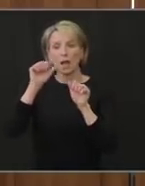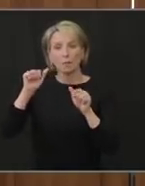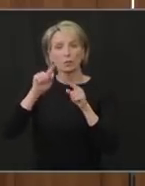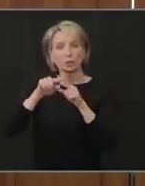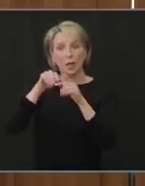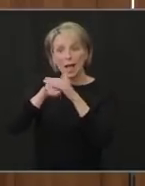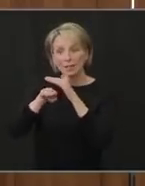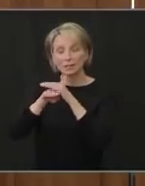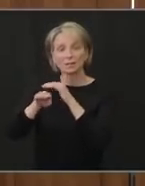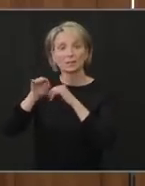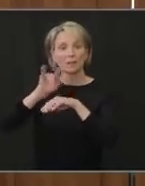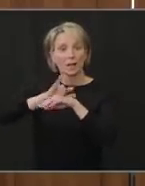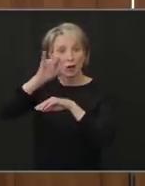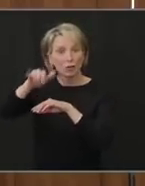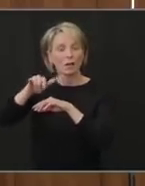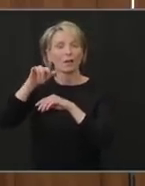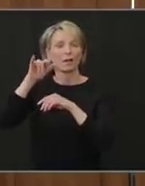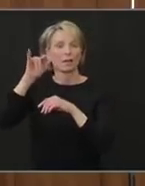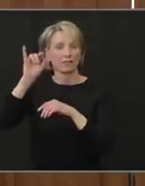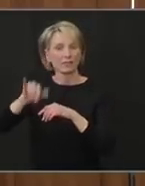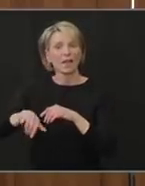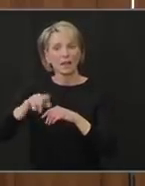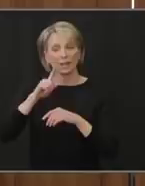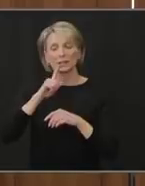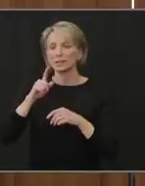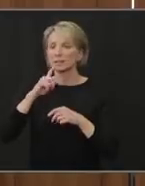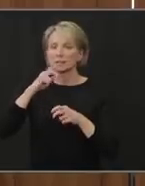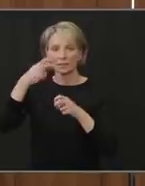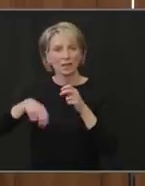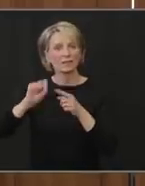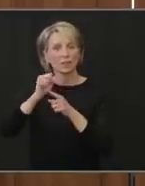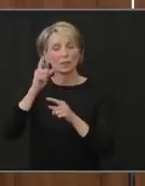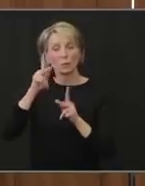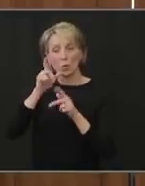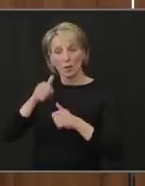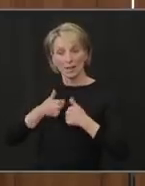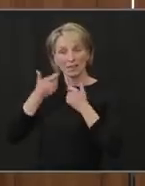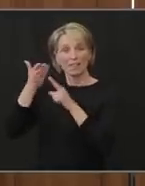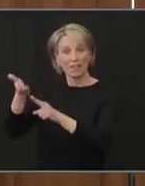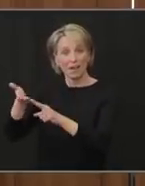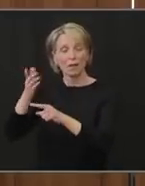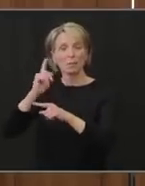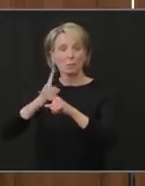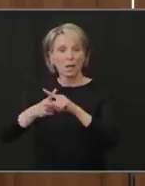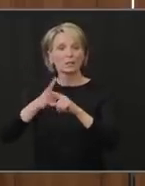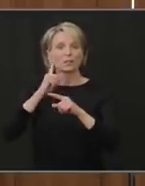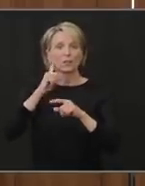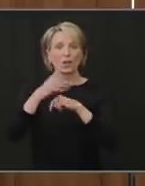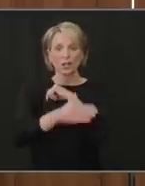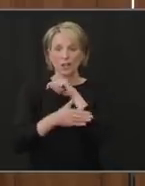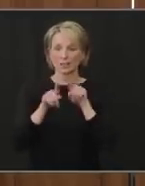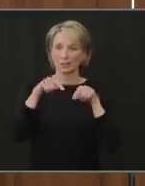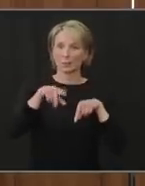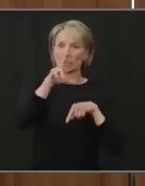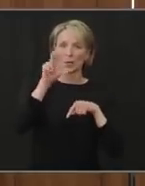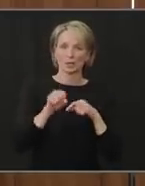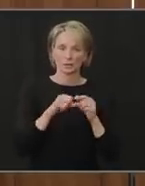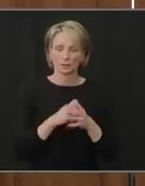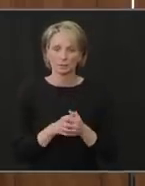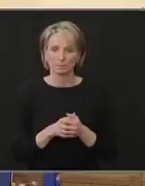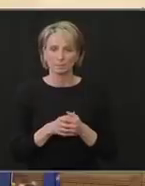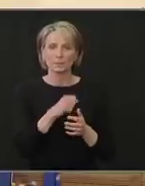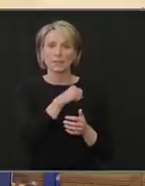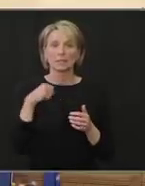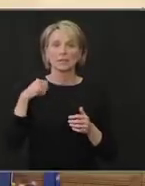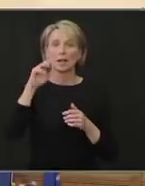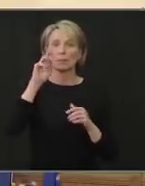access of airlines is burdensome not only to the people who live there, but to countries like the United States. The biggest problem for